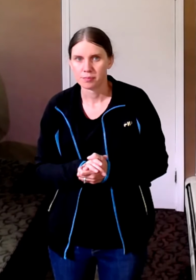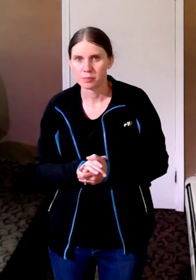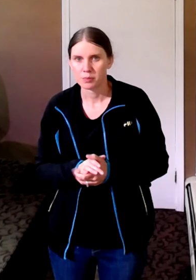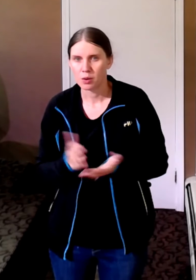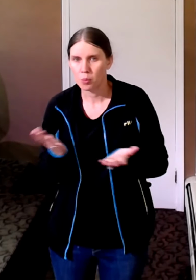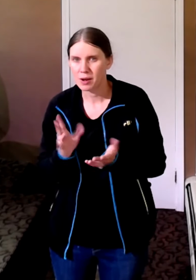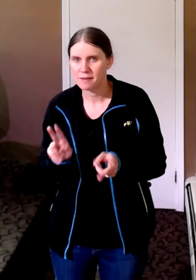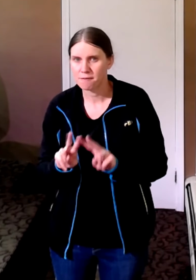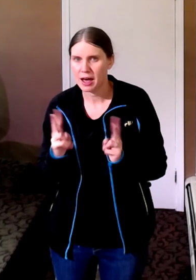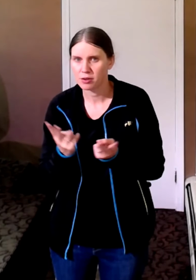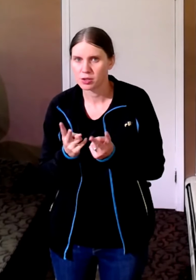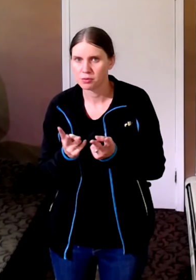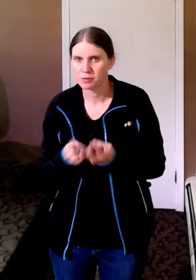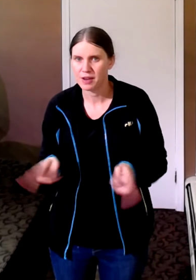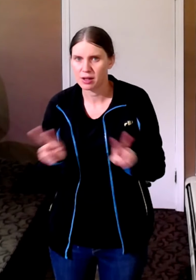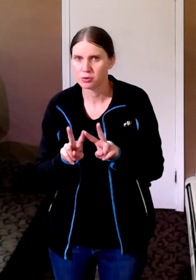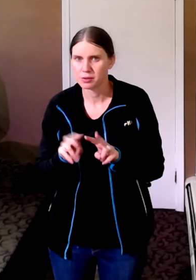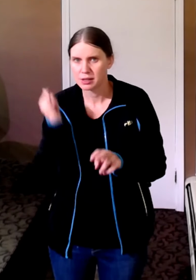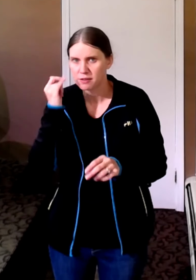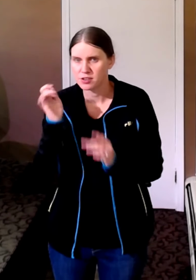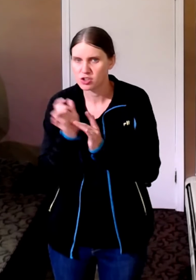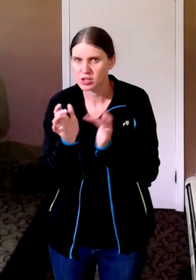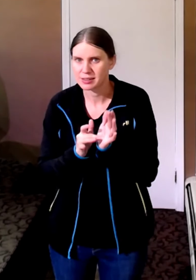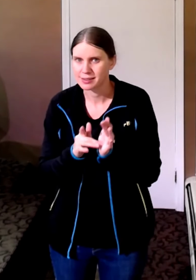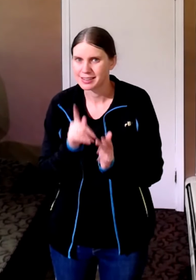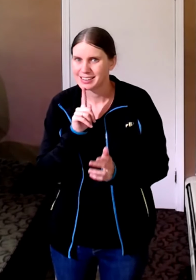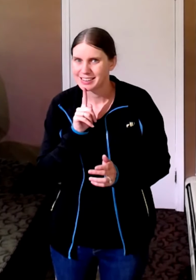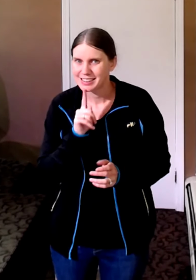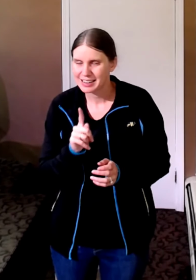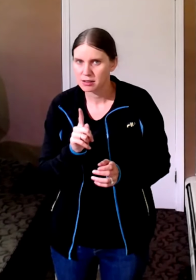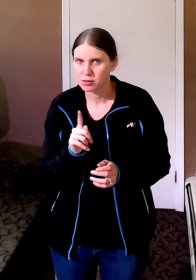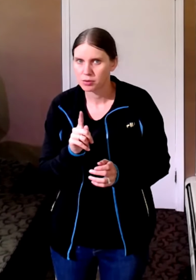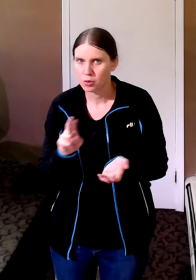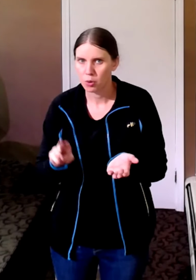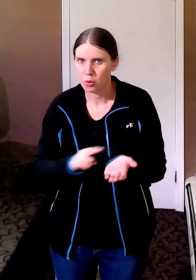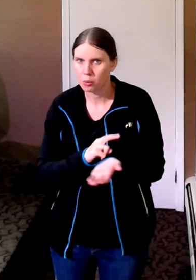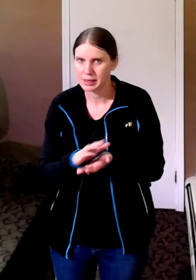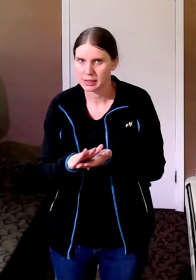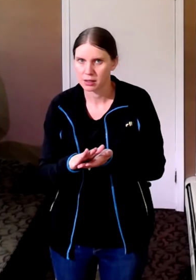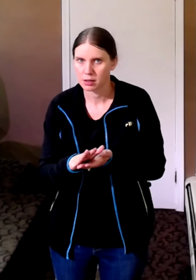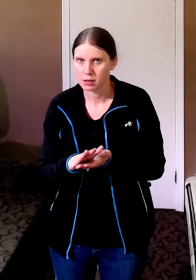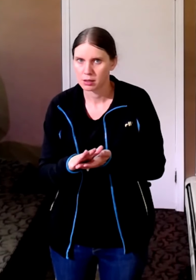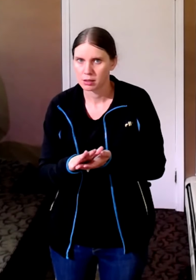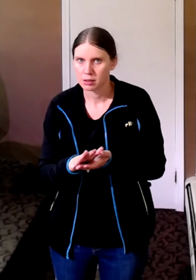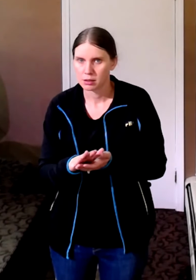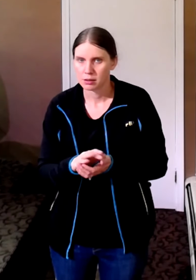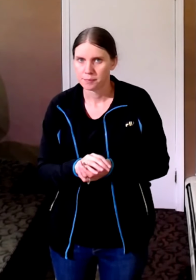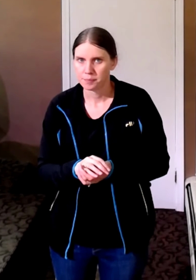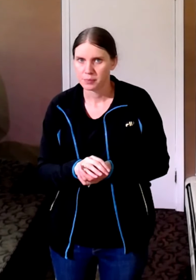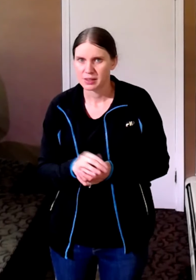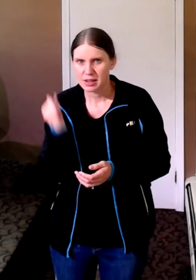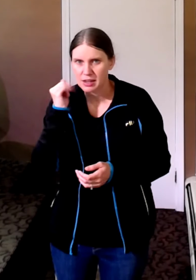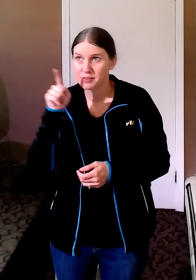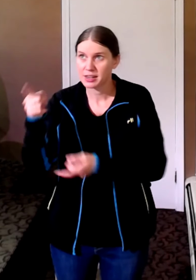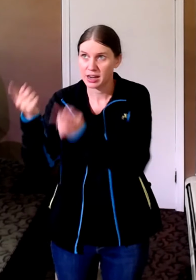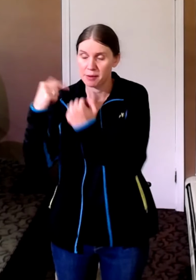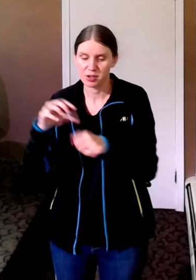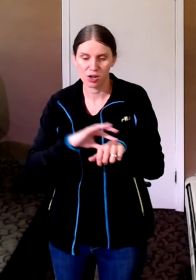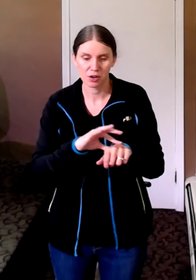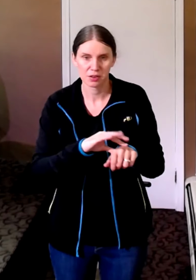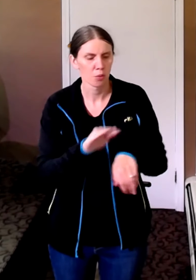What value would it have been if Jesus, who is holiness, came to earth,